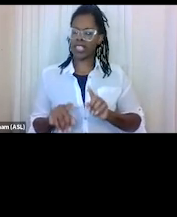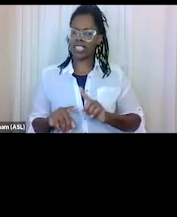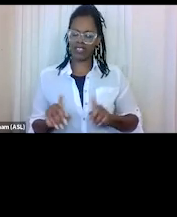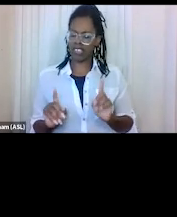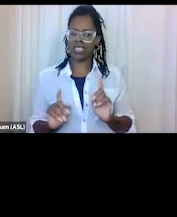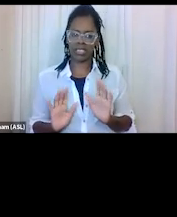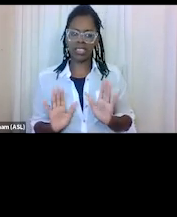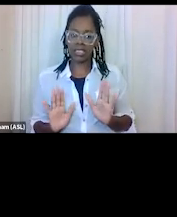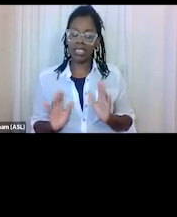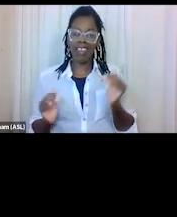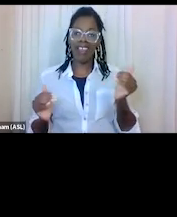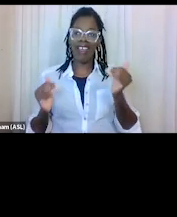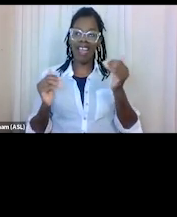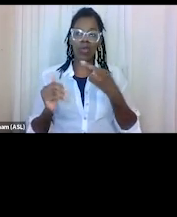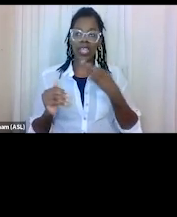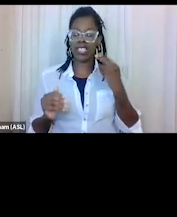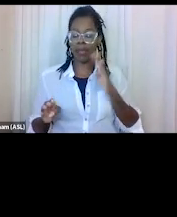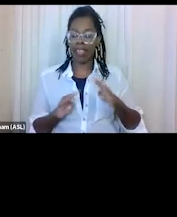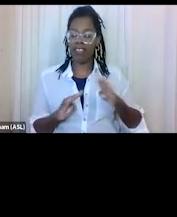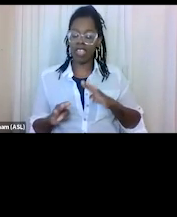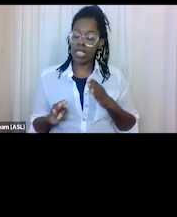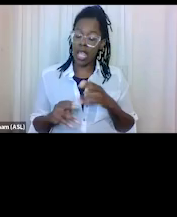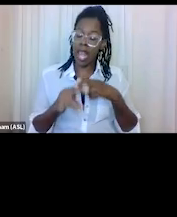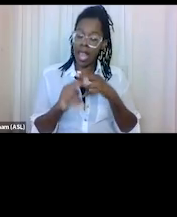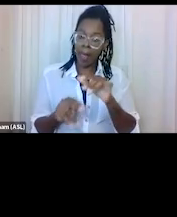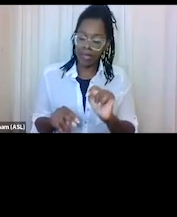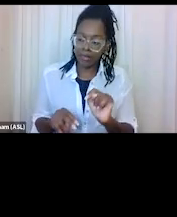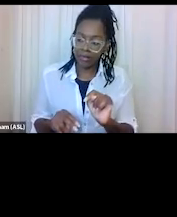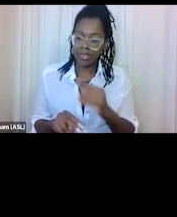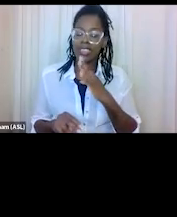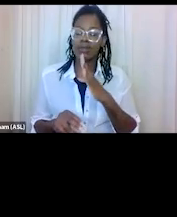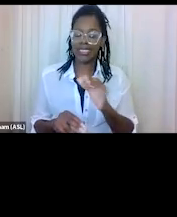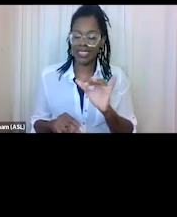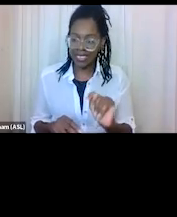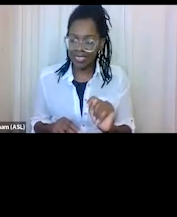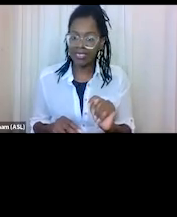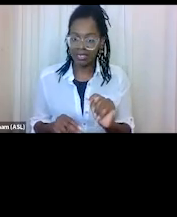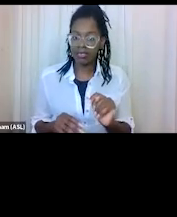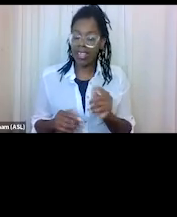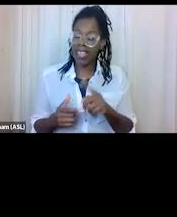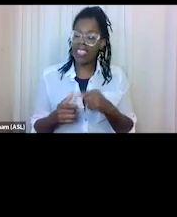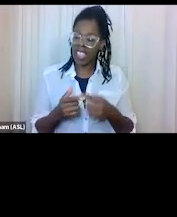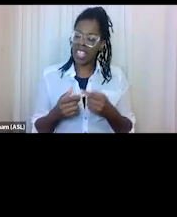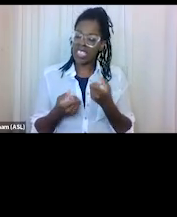high-risk behavior seriously and naming it so it can be talked about, and harm reduction or safety planning can happen in a real way.